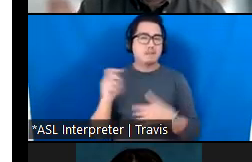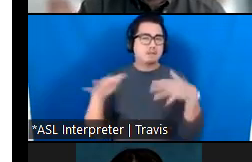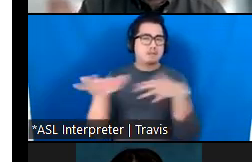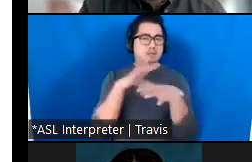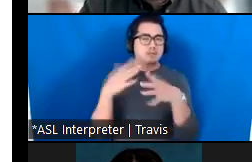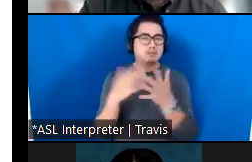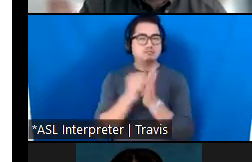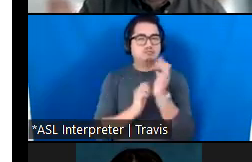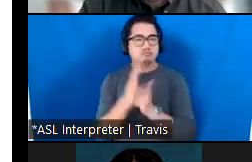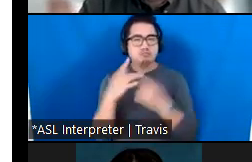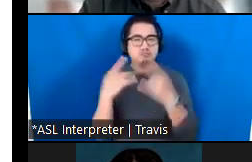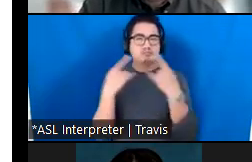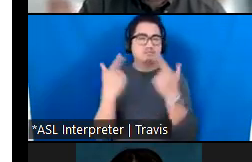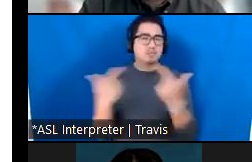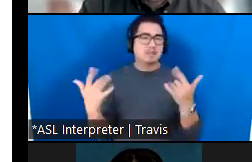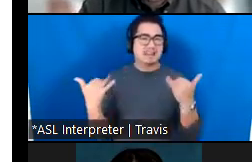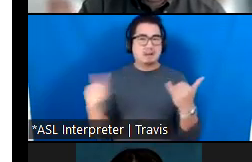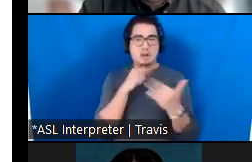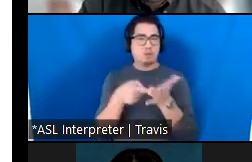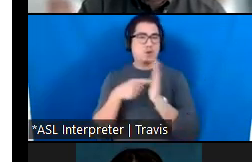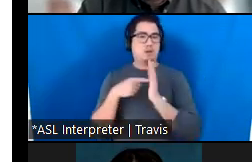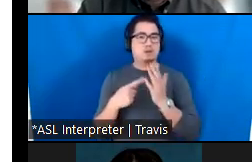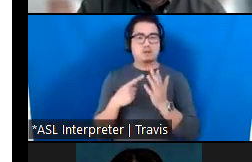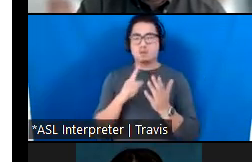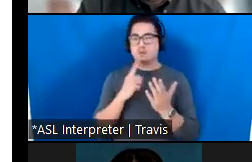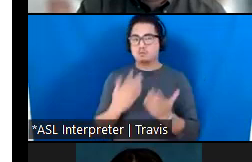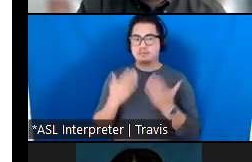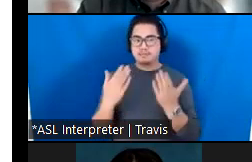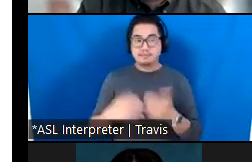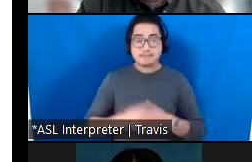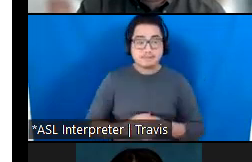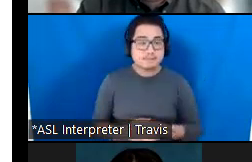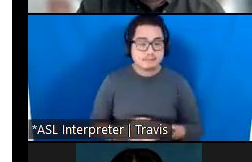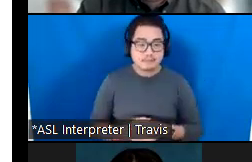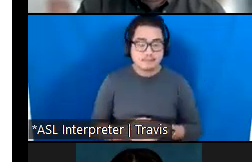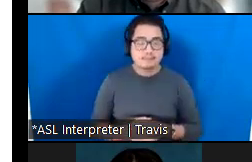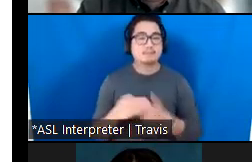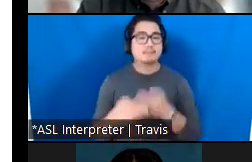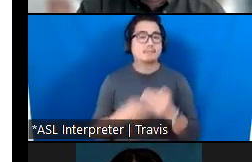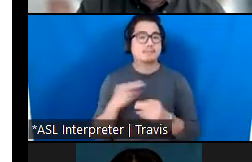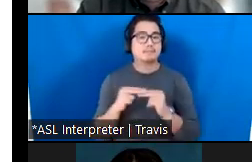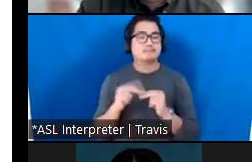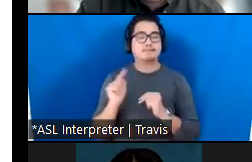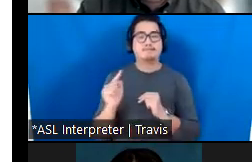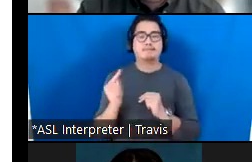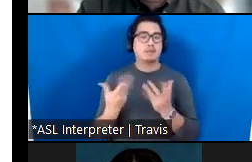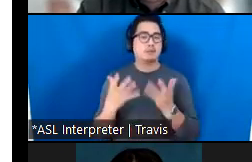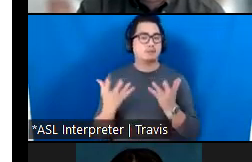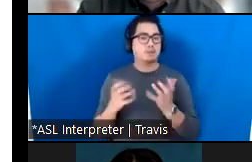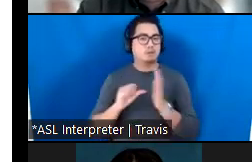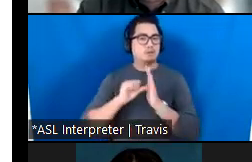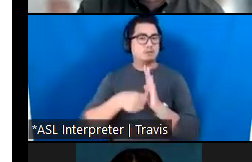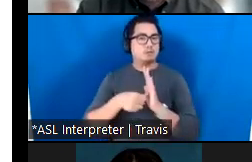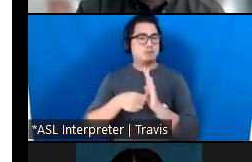So with that, I'm going to move into the next slide. And this is just to reiterate, I want to reiterate and show why the single